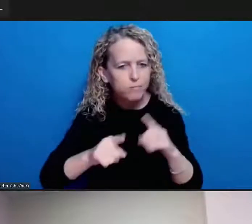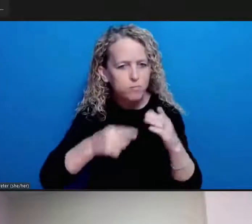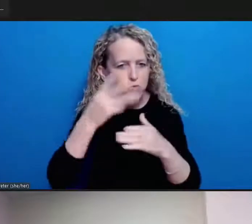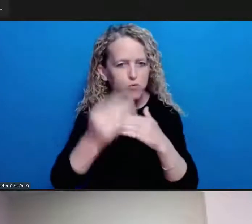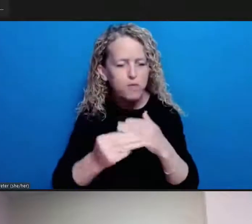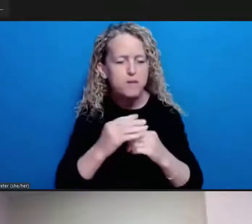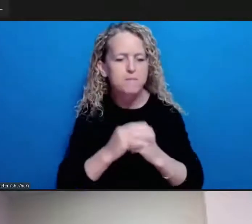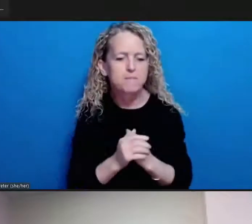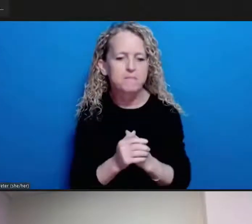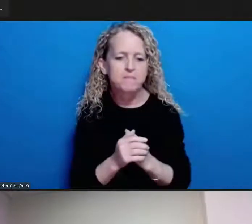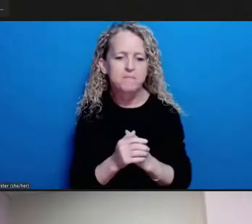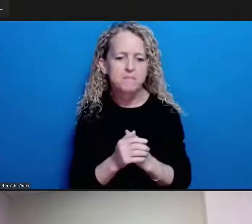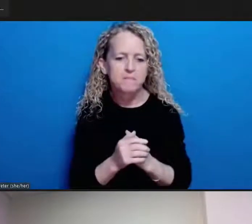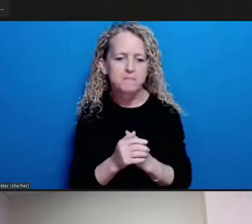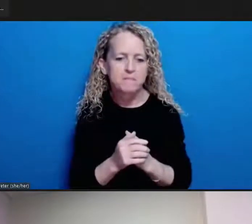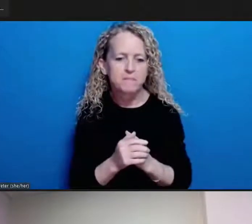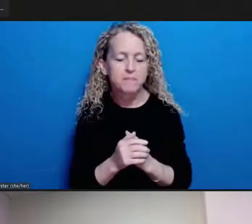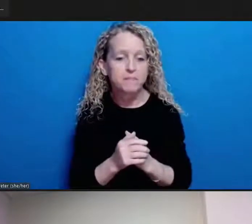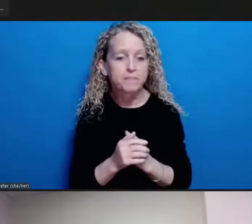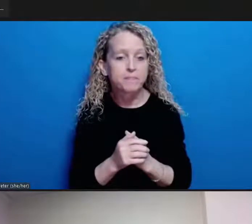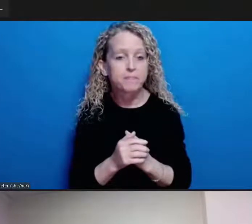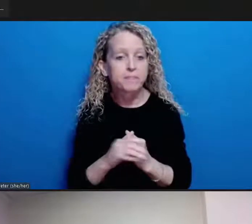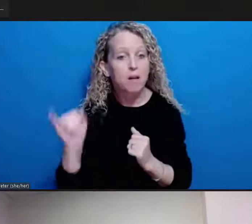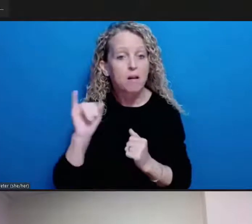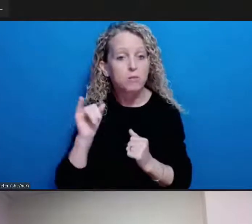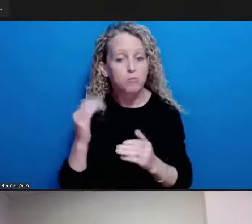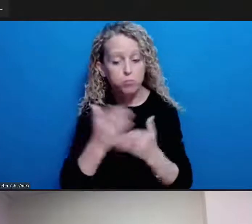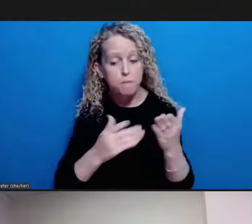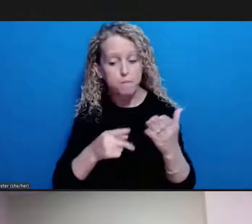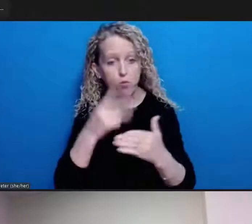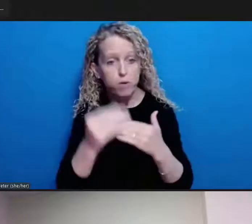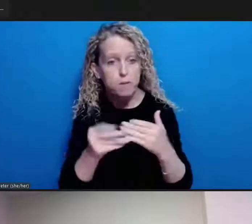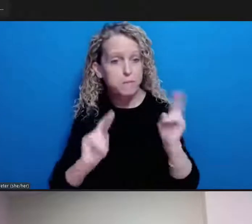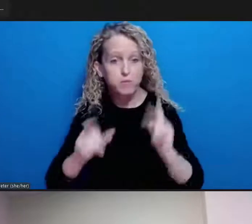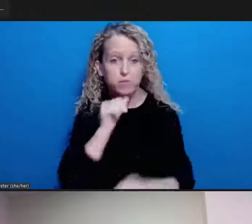there's programs there that people don't think of. I don't think,